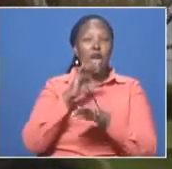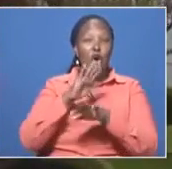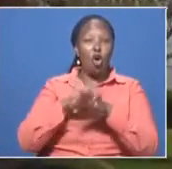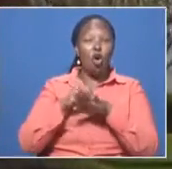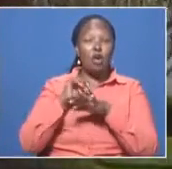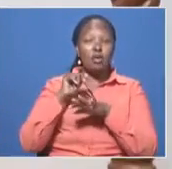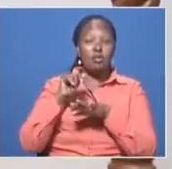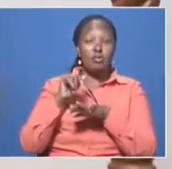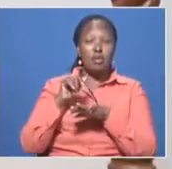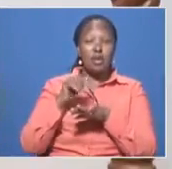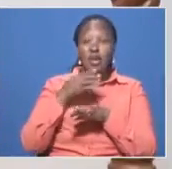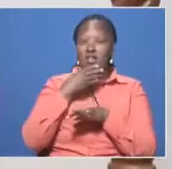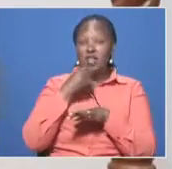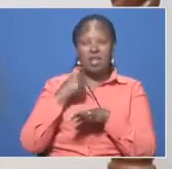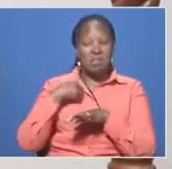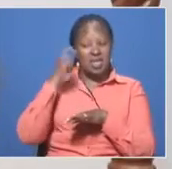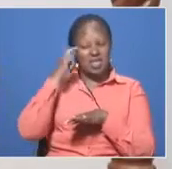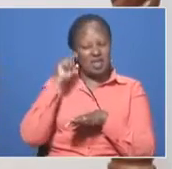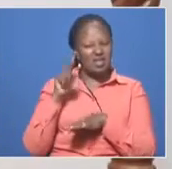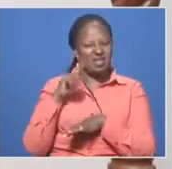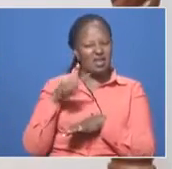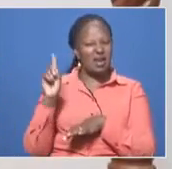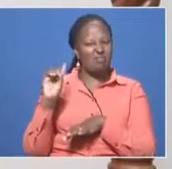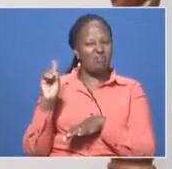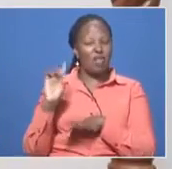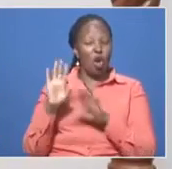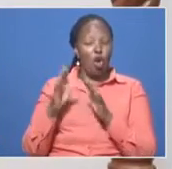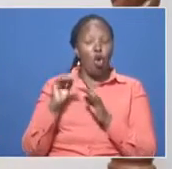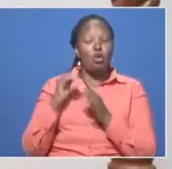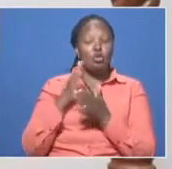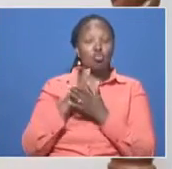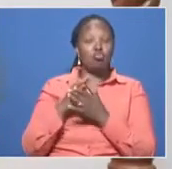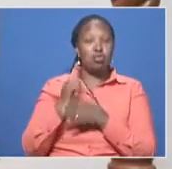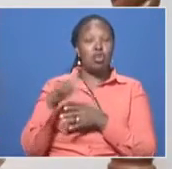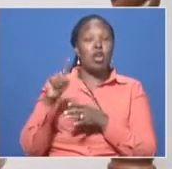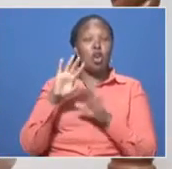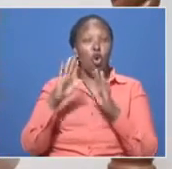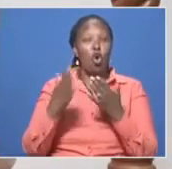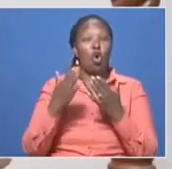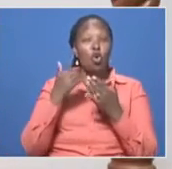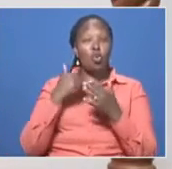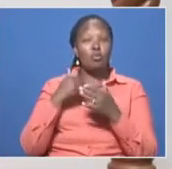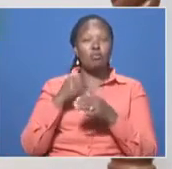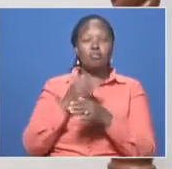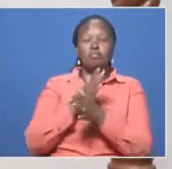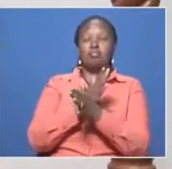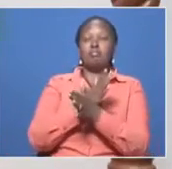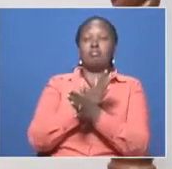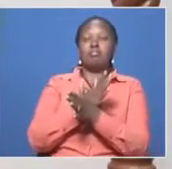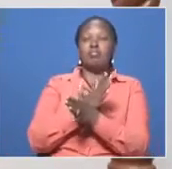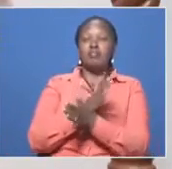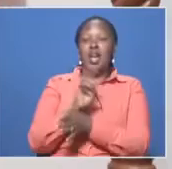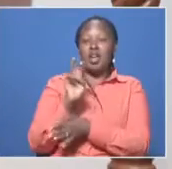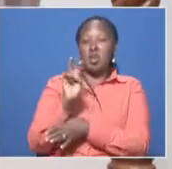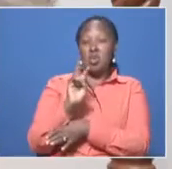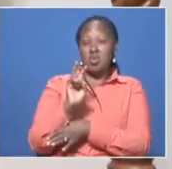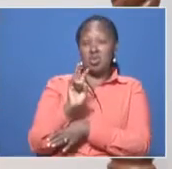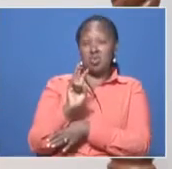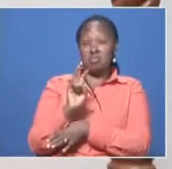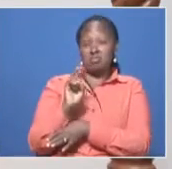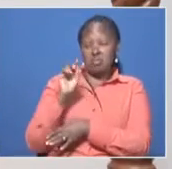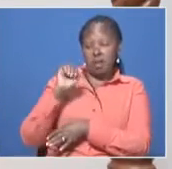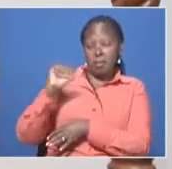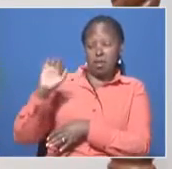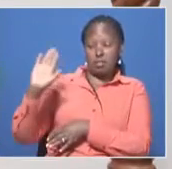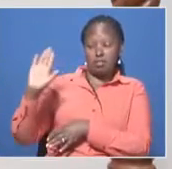Dad, I don't think you're right, or you're right? Or do you take more of a back seat? Is there that separation for you? That's